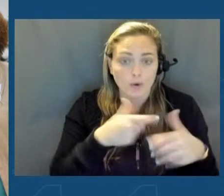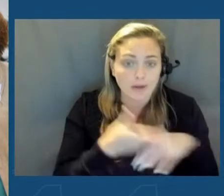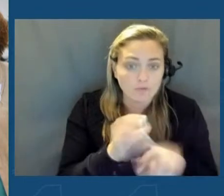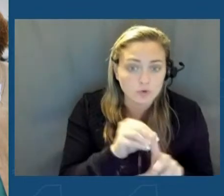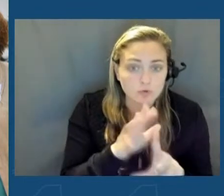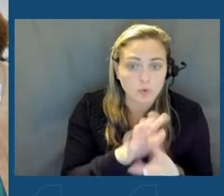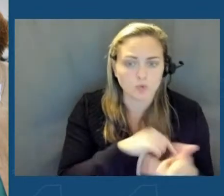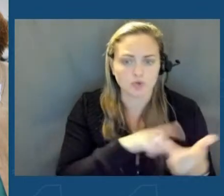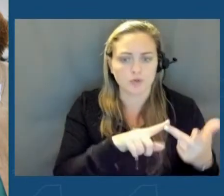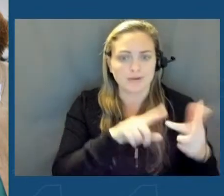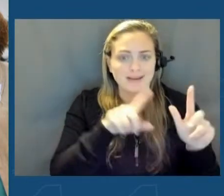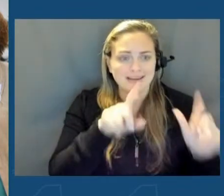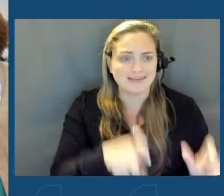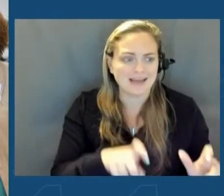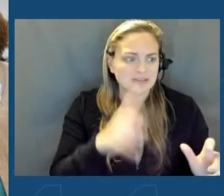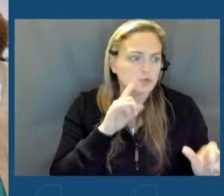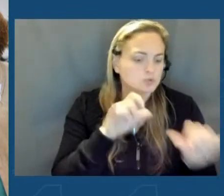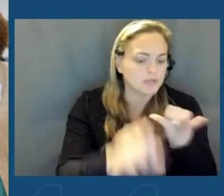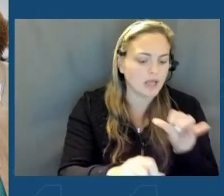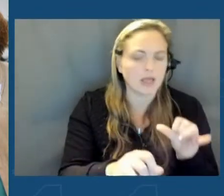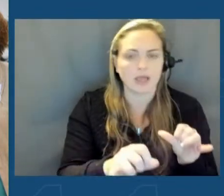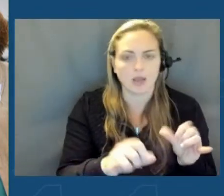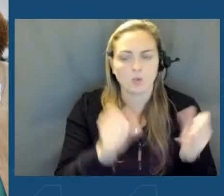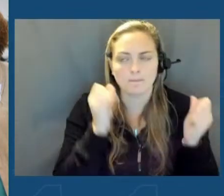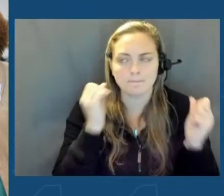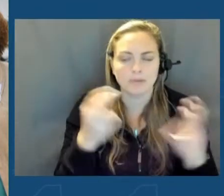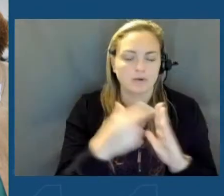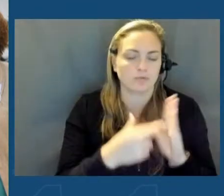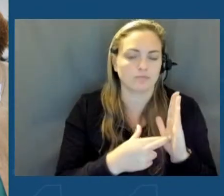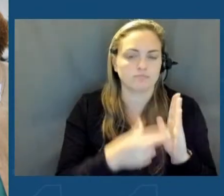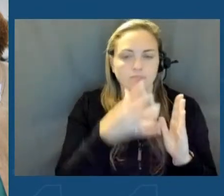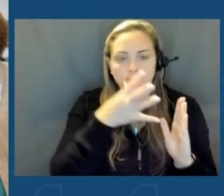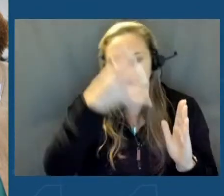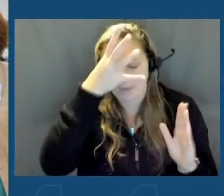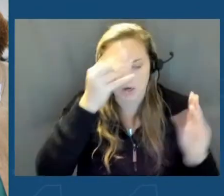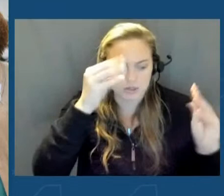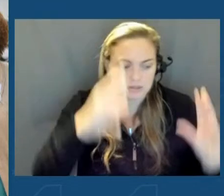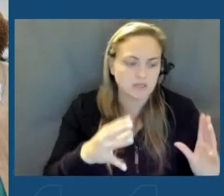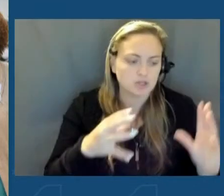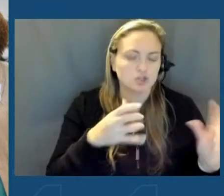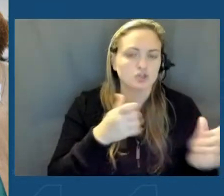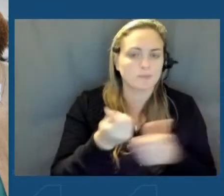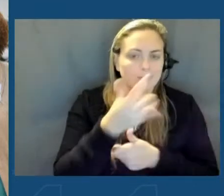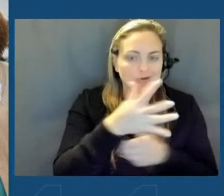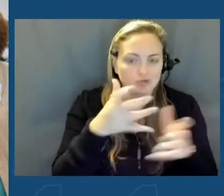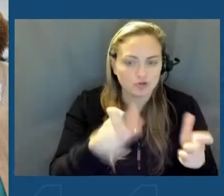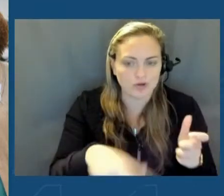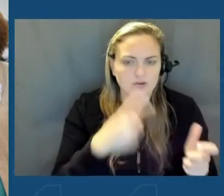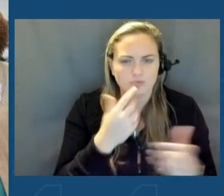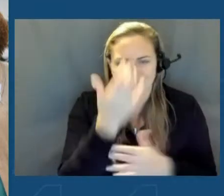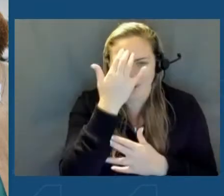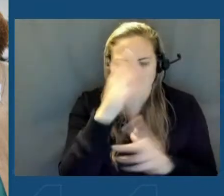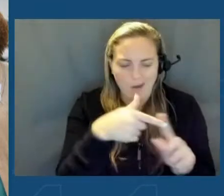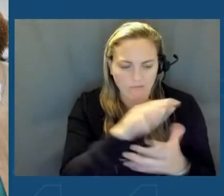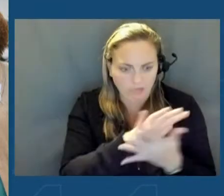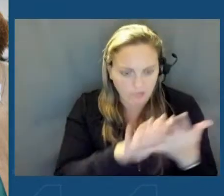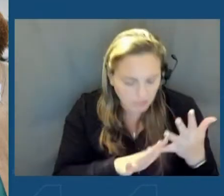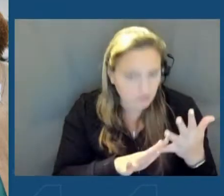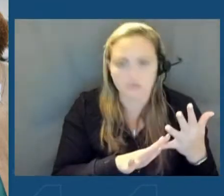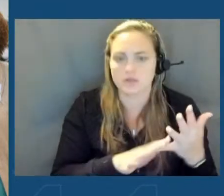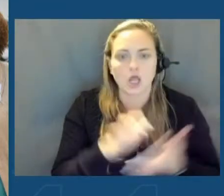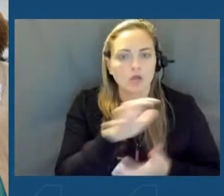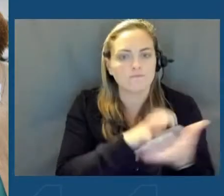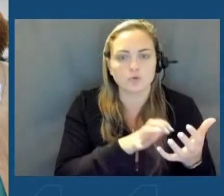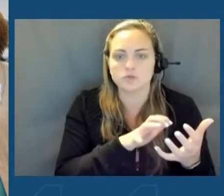had test to stay. So there's a lot of rules that parents and teachers and administrators had to be familiar with, and it was confusing, very